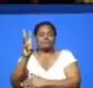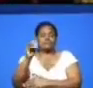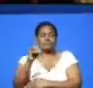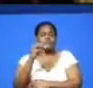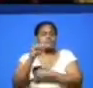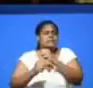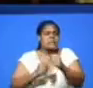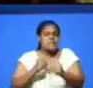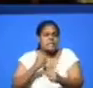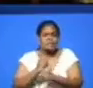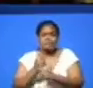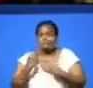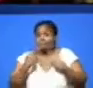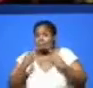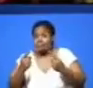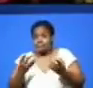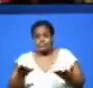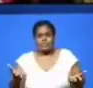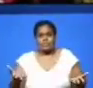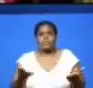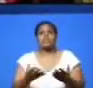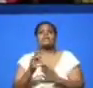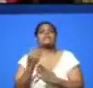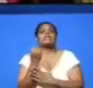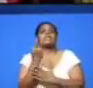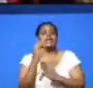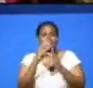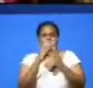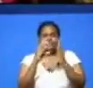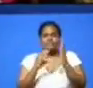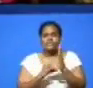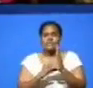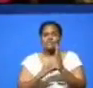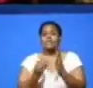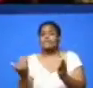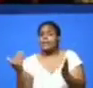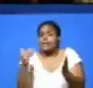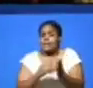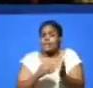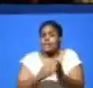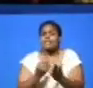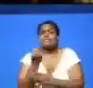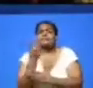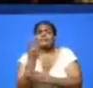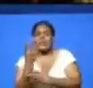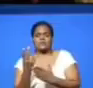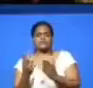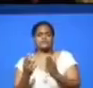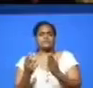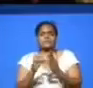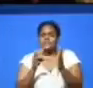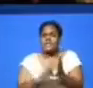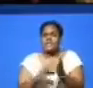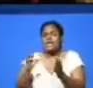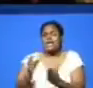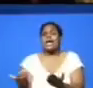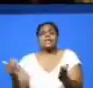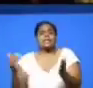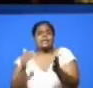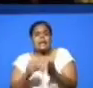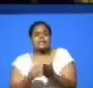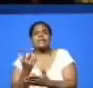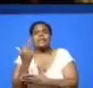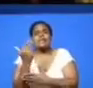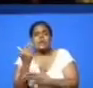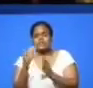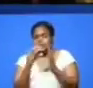1,260 years. He tells it here in the 11th chapter. He repeats it in the 12th chapter. He repeats it in the